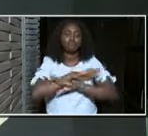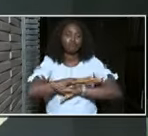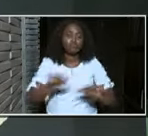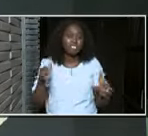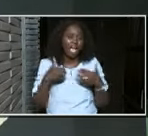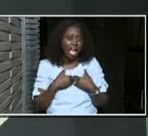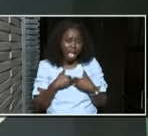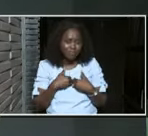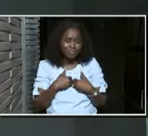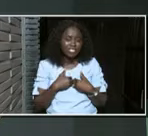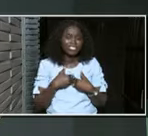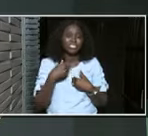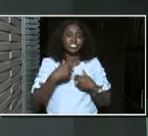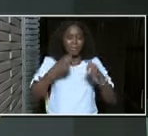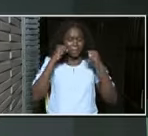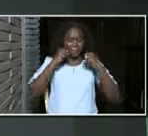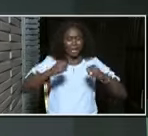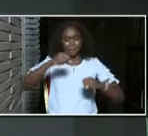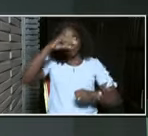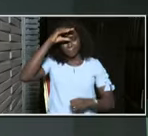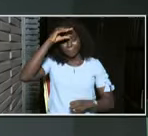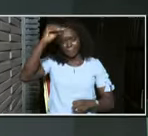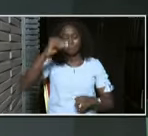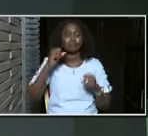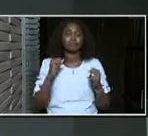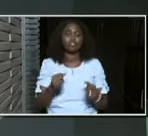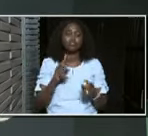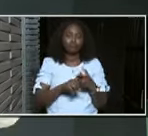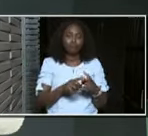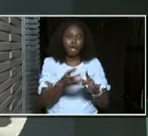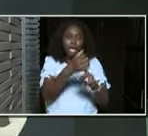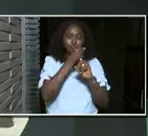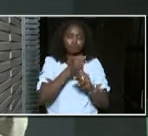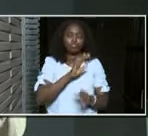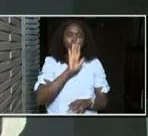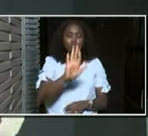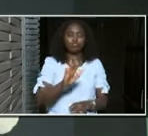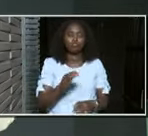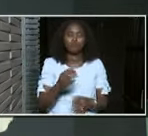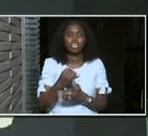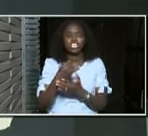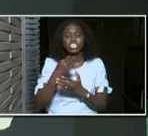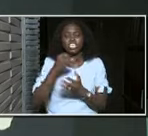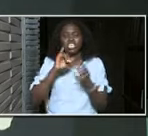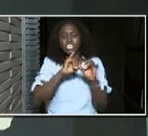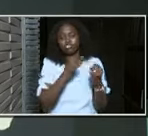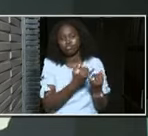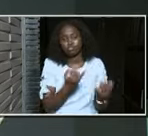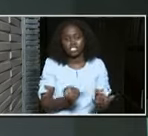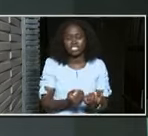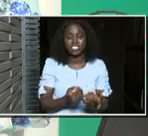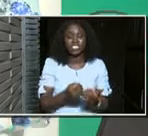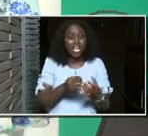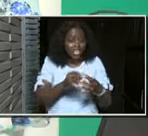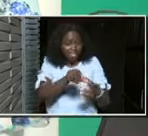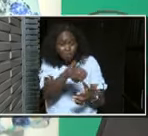the required manpower to handle your factories, industries, and so on, another huge problem. So